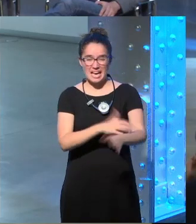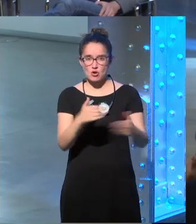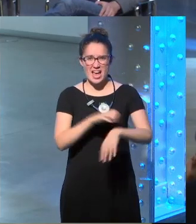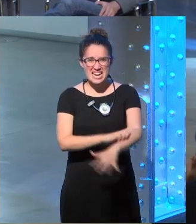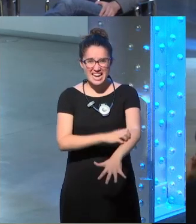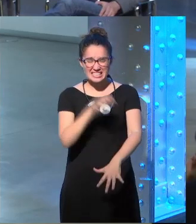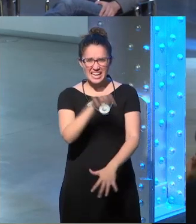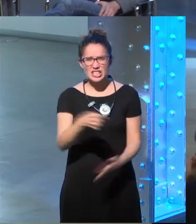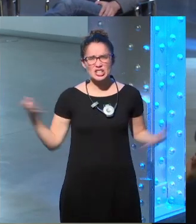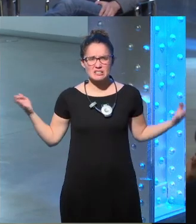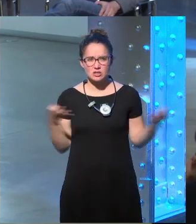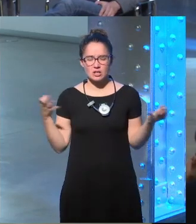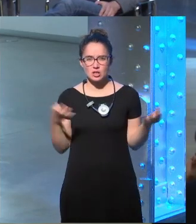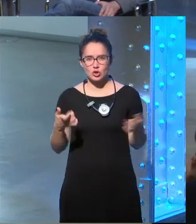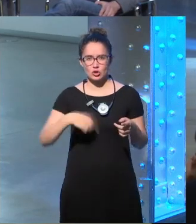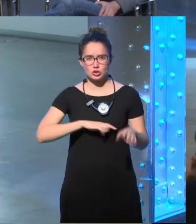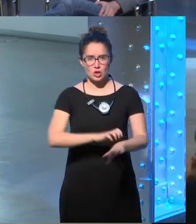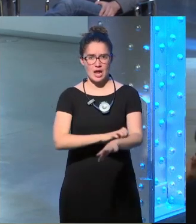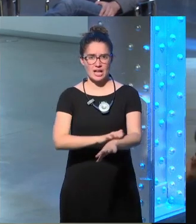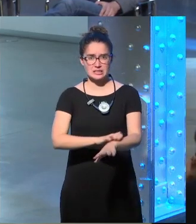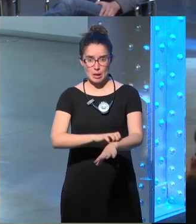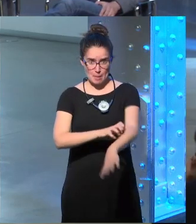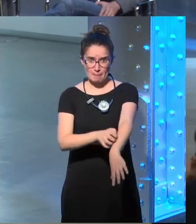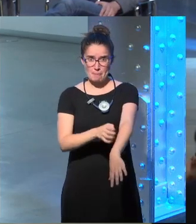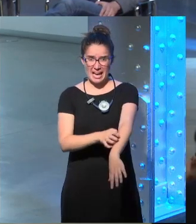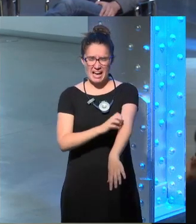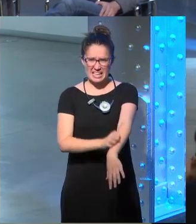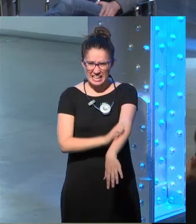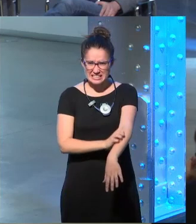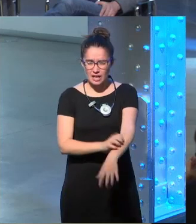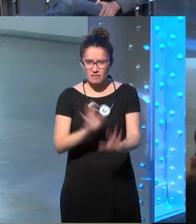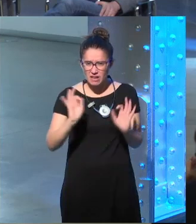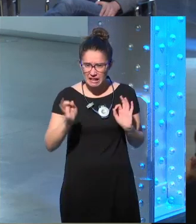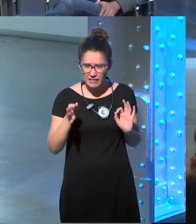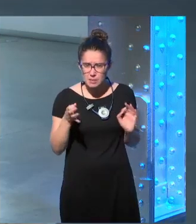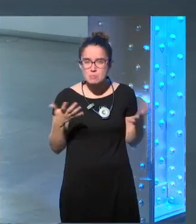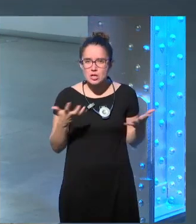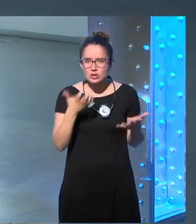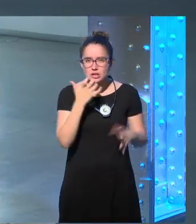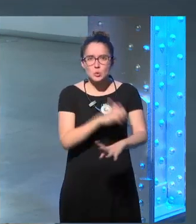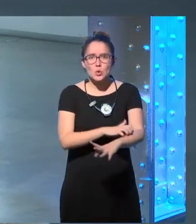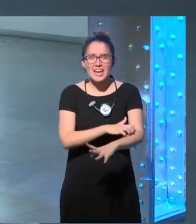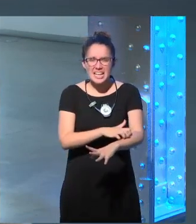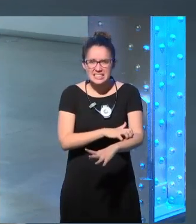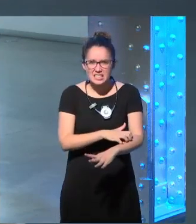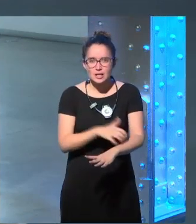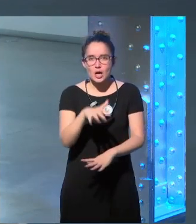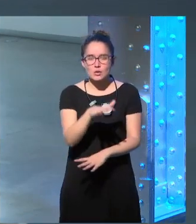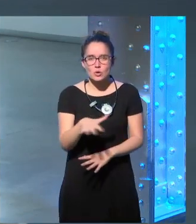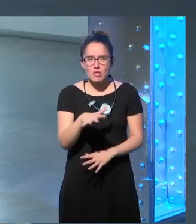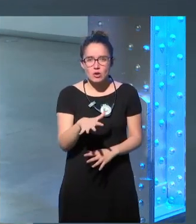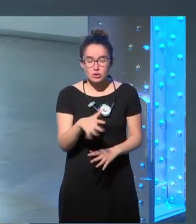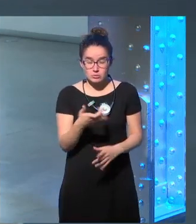What you told about cherry picking, but one of the titles of your books is to scratch the area that is not